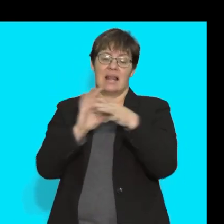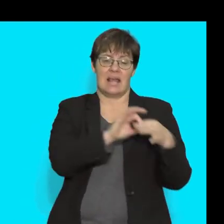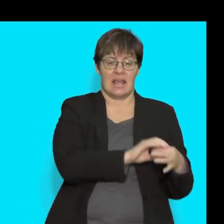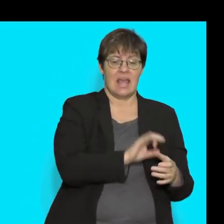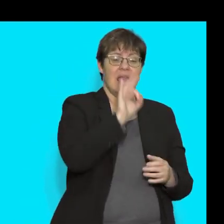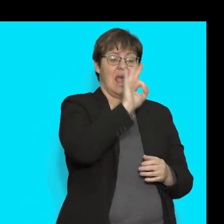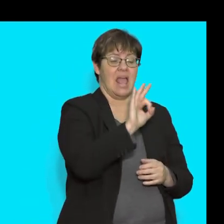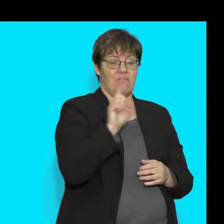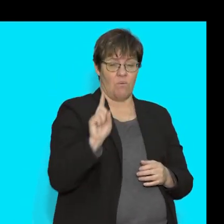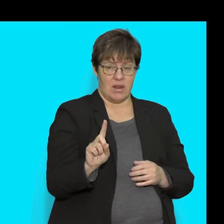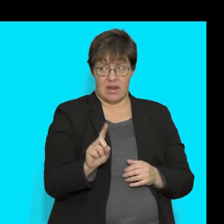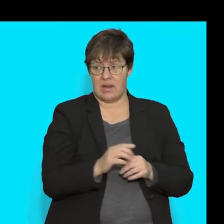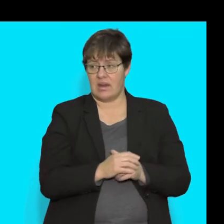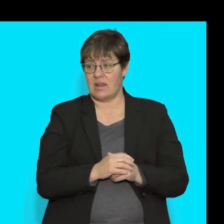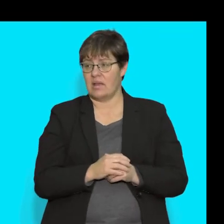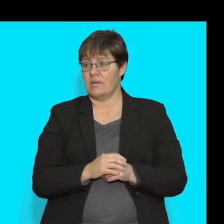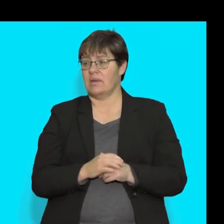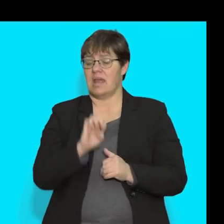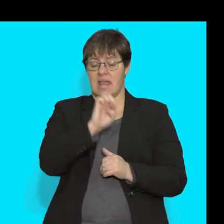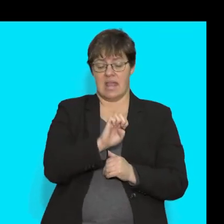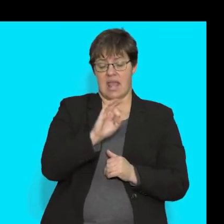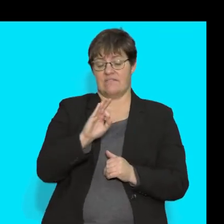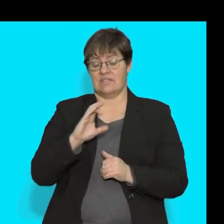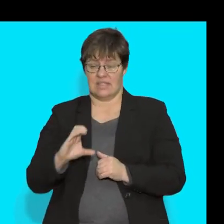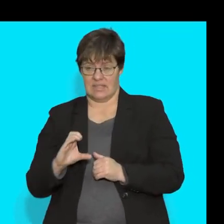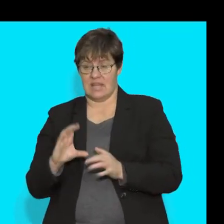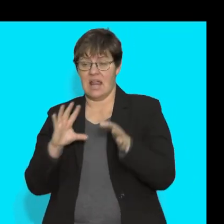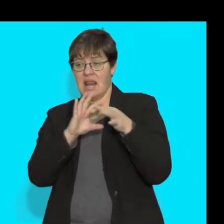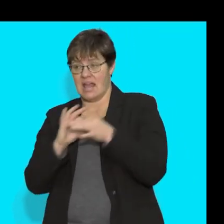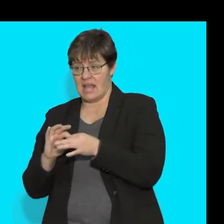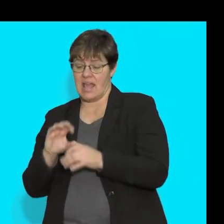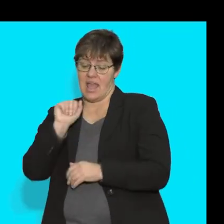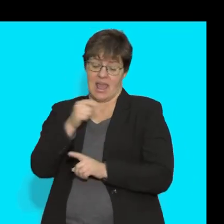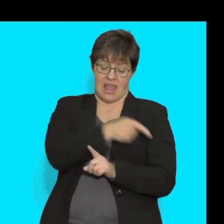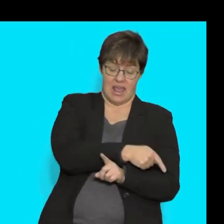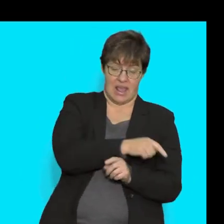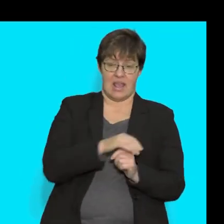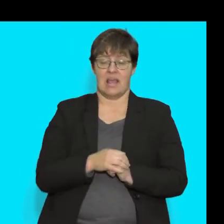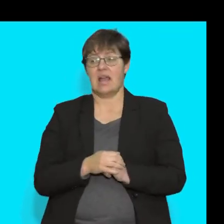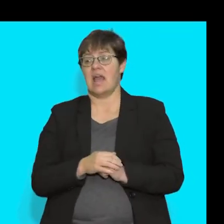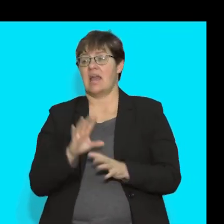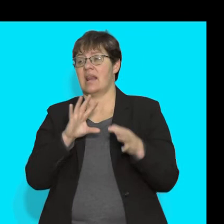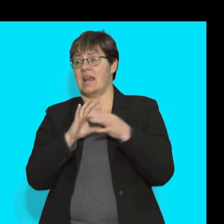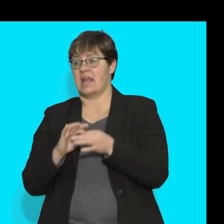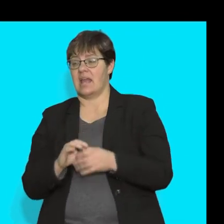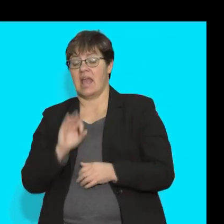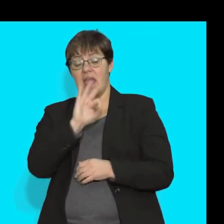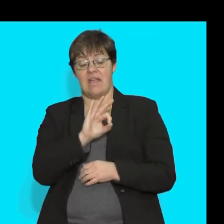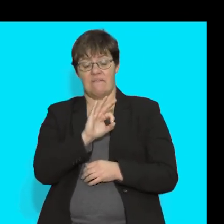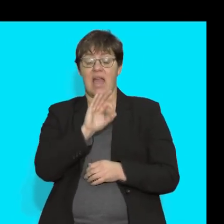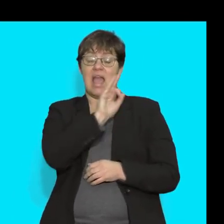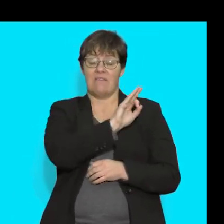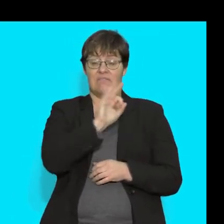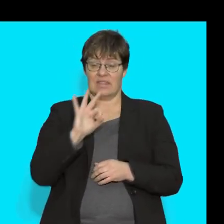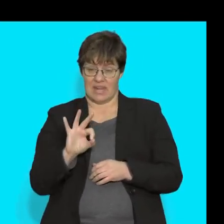link my F1 according to this, which is EFC, with the A there, and then you link